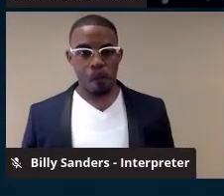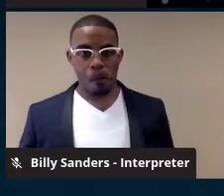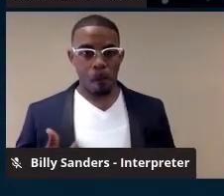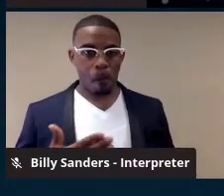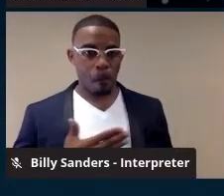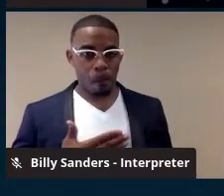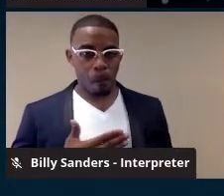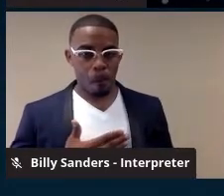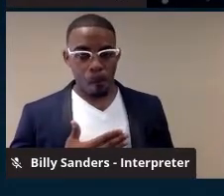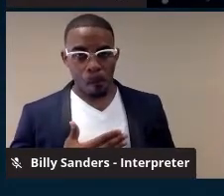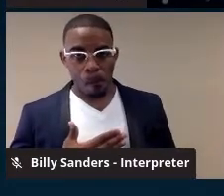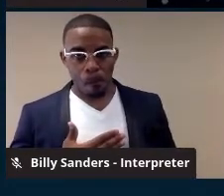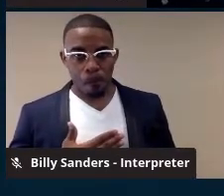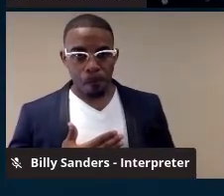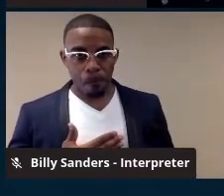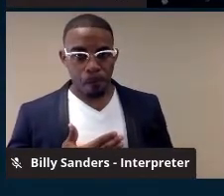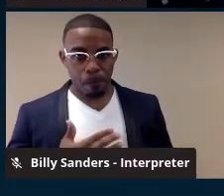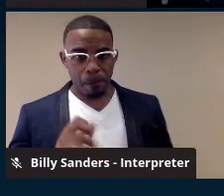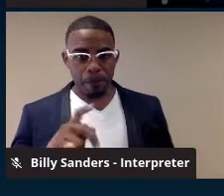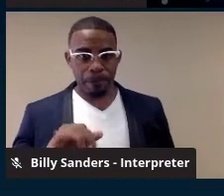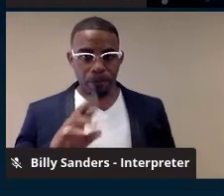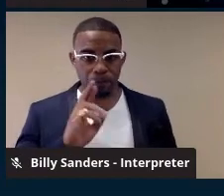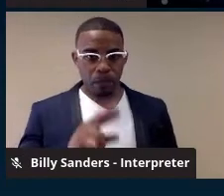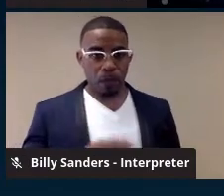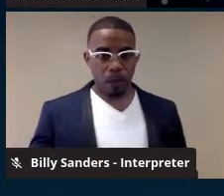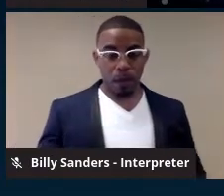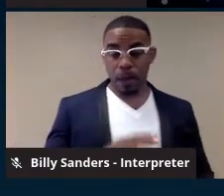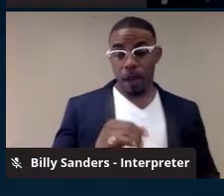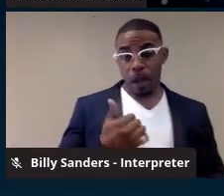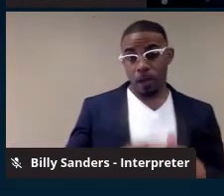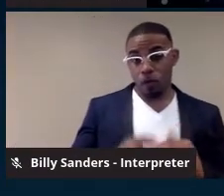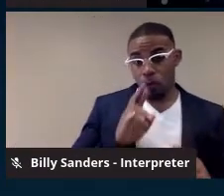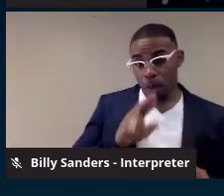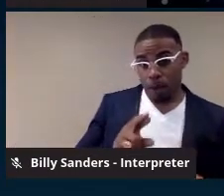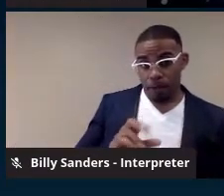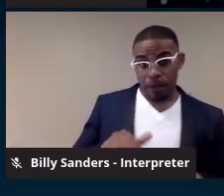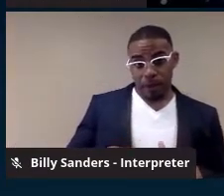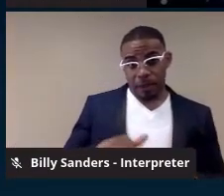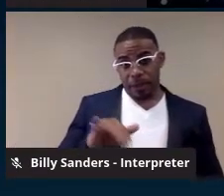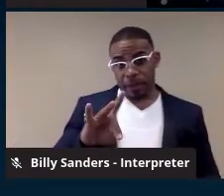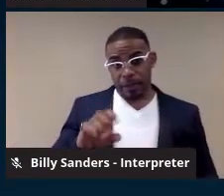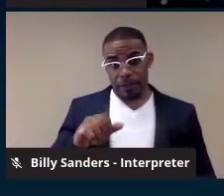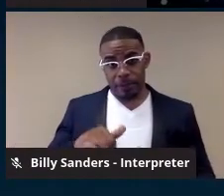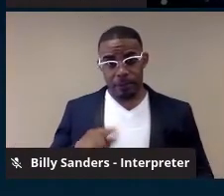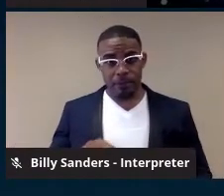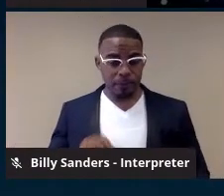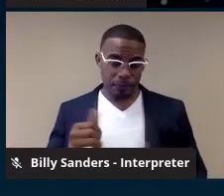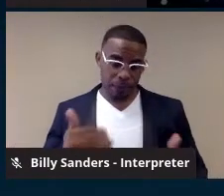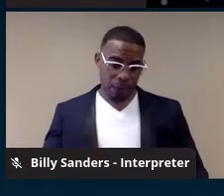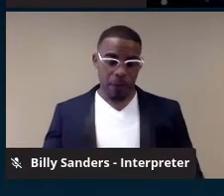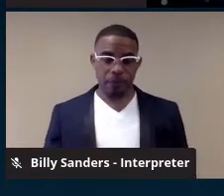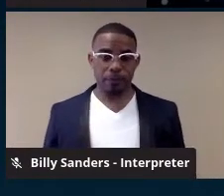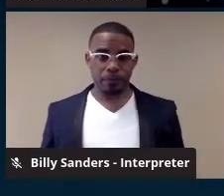my API response, and the response has got a list of items in it. So there you go.